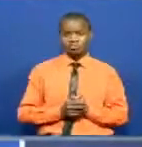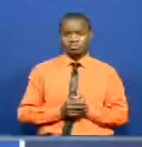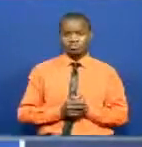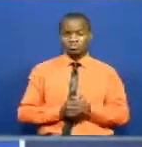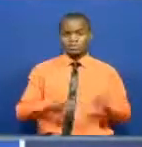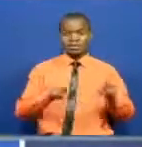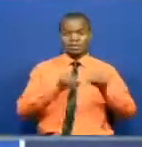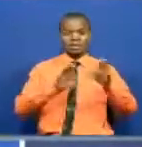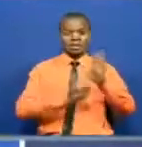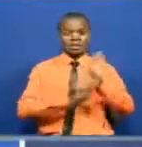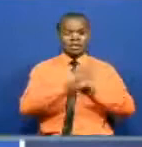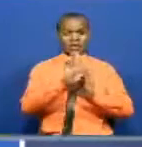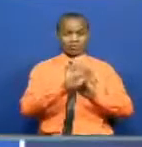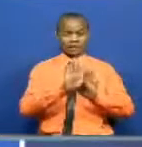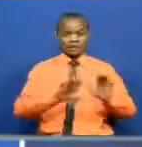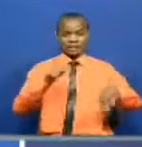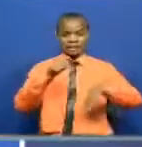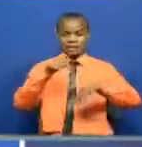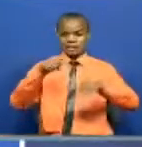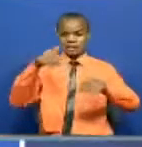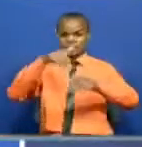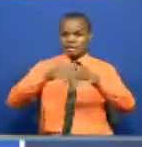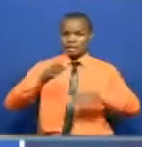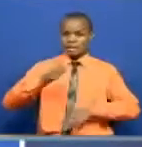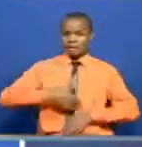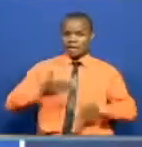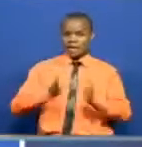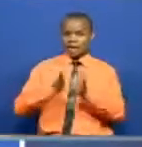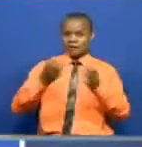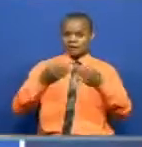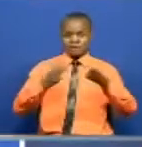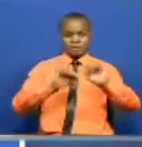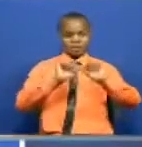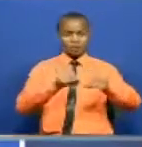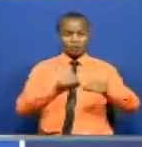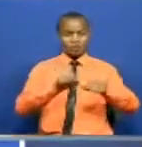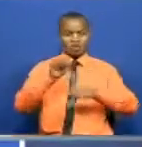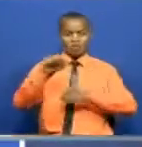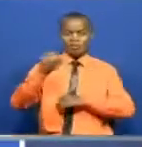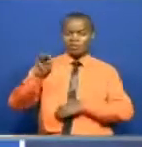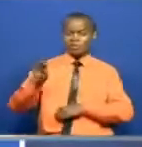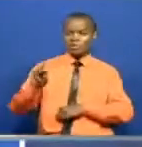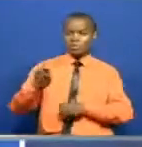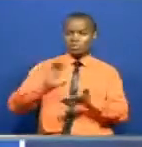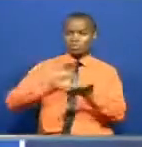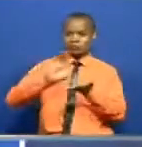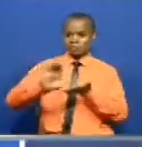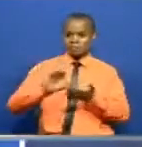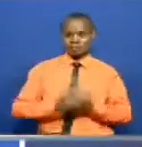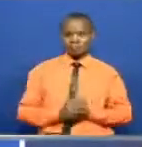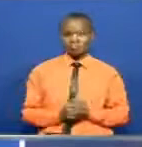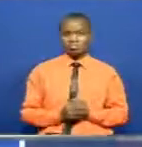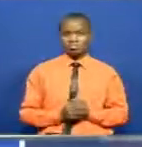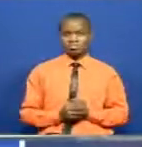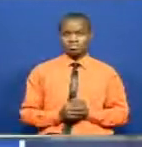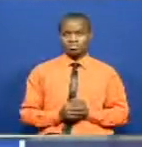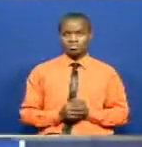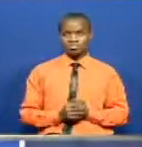Development Fund officials in Malindi were charged and released on a 5 million shilling cash bill.